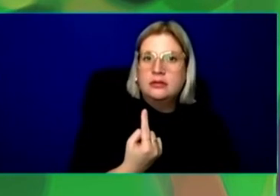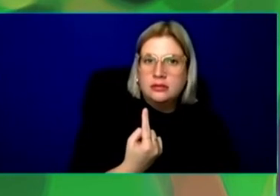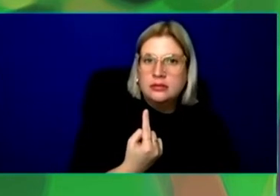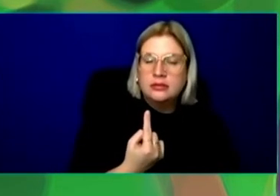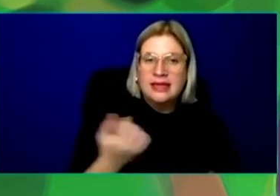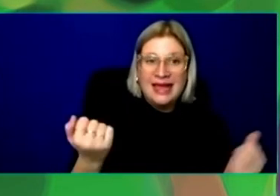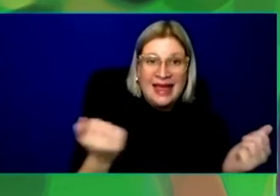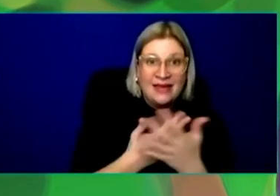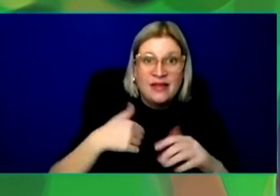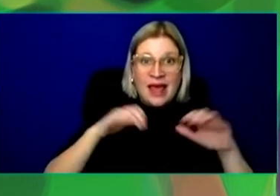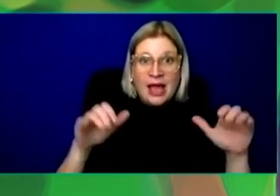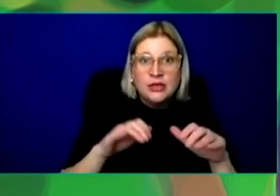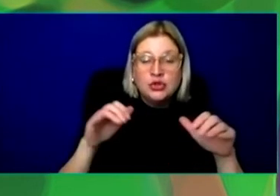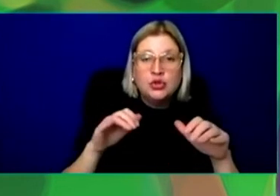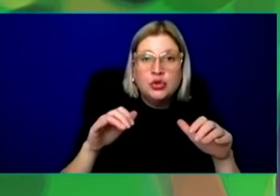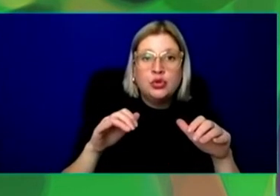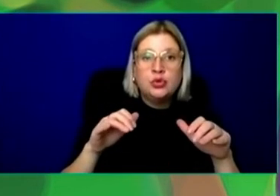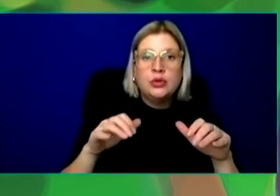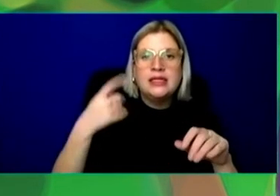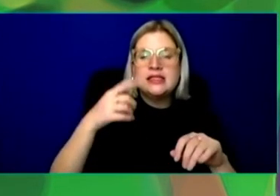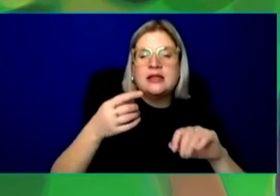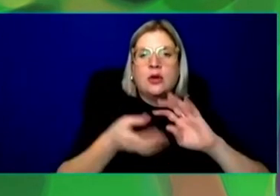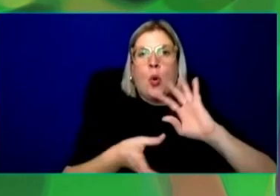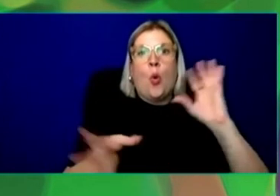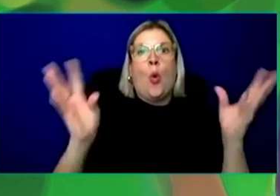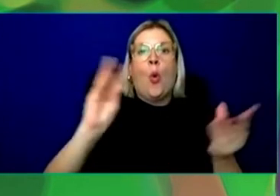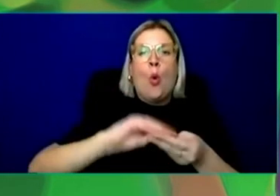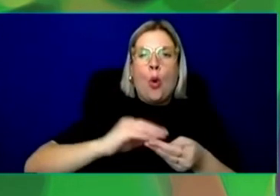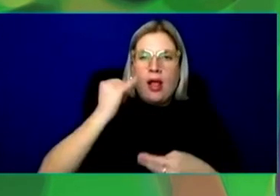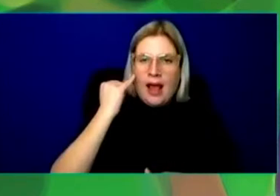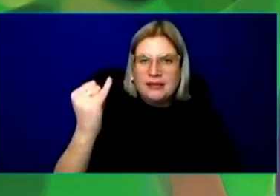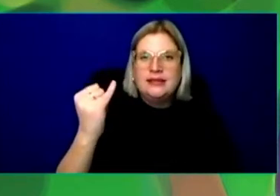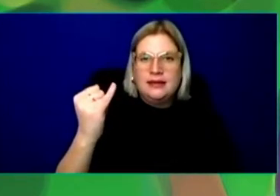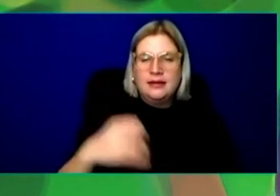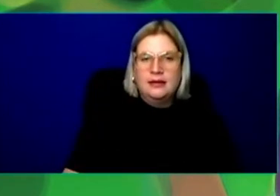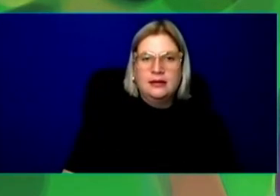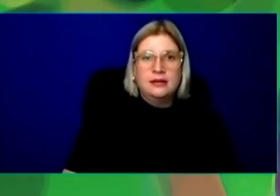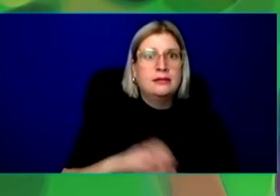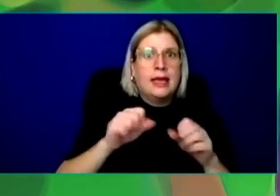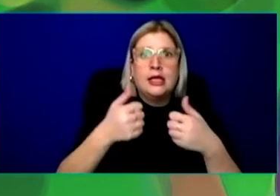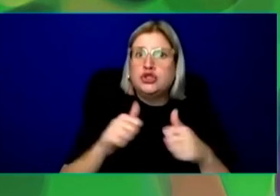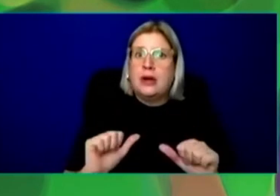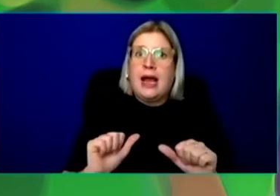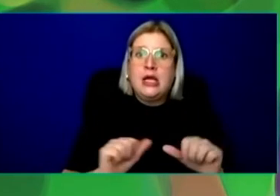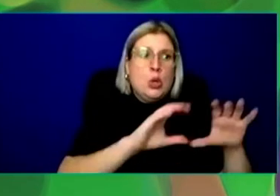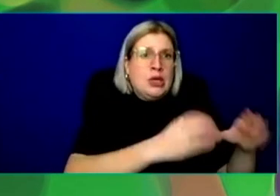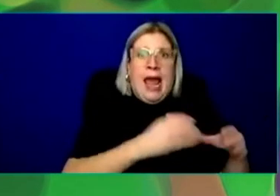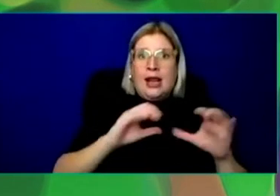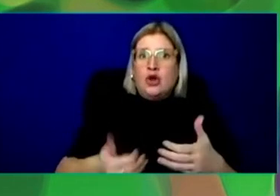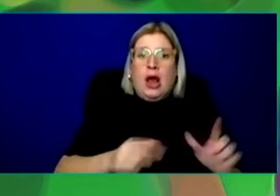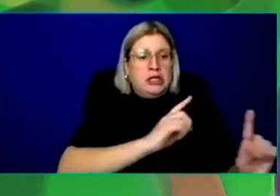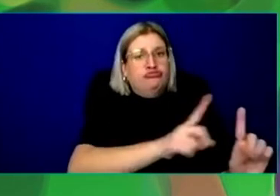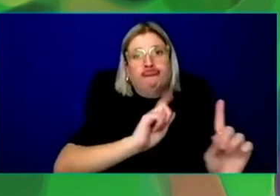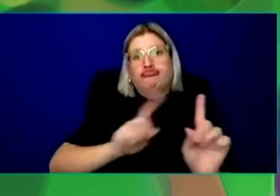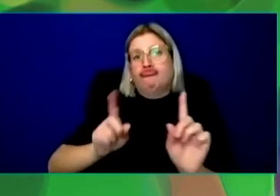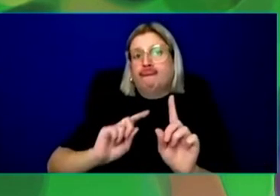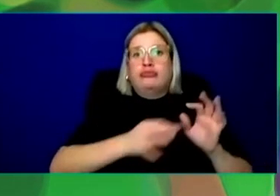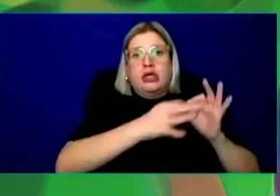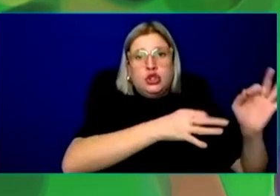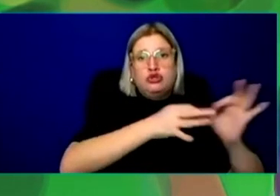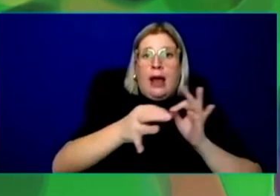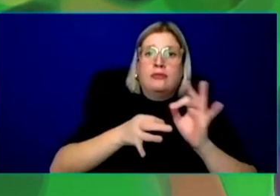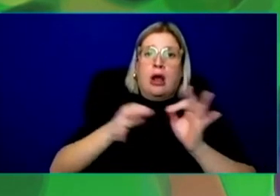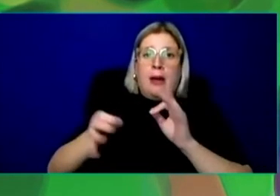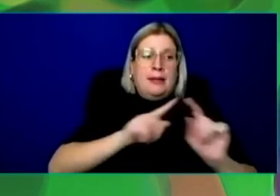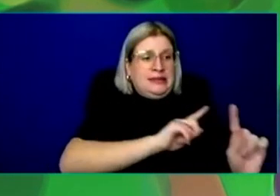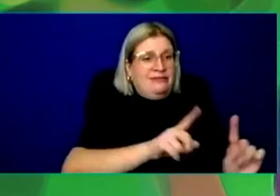is like one part is a holistic idea. You know, it's not, they can try to categorize it, but I'm just doing the thing that I'm supposed to do, but in different ways. So